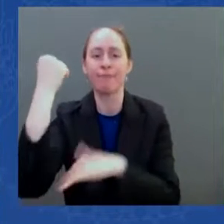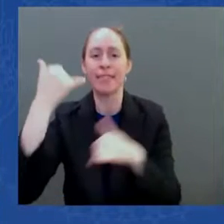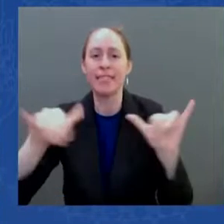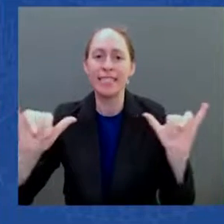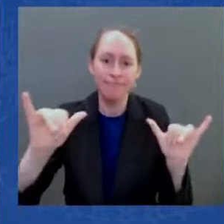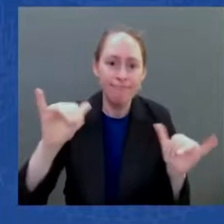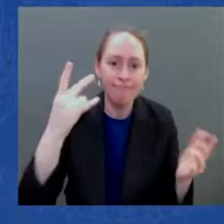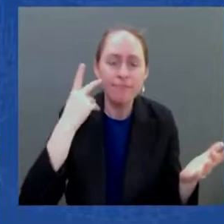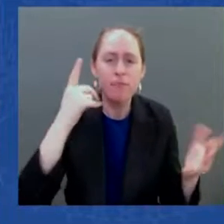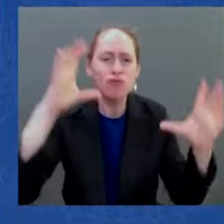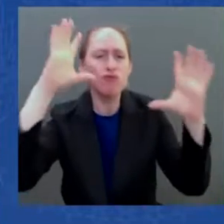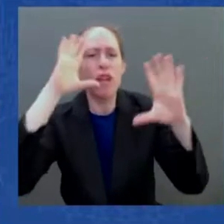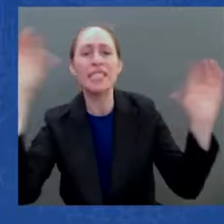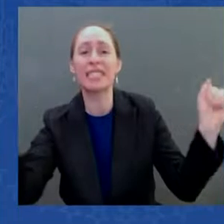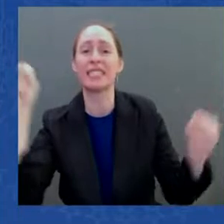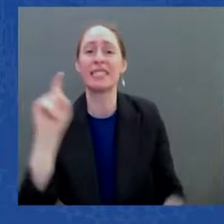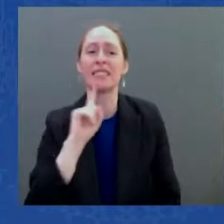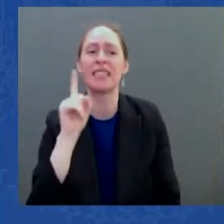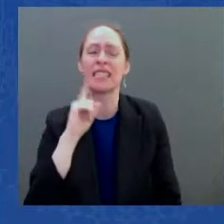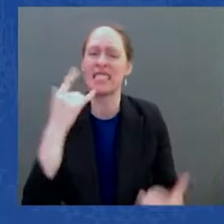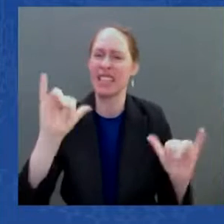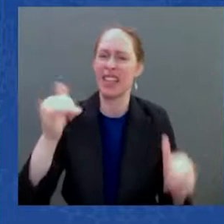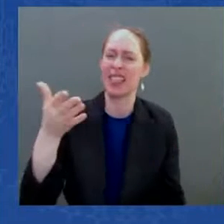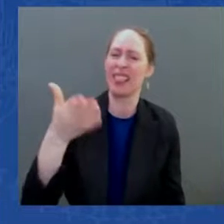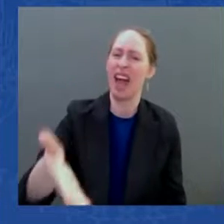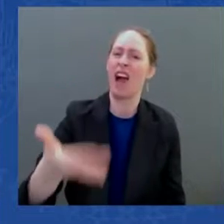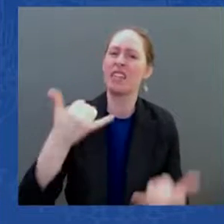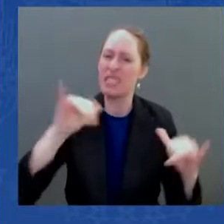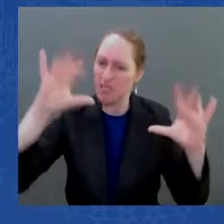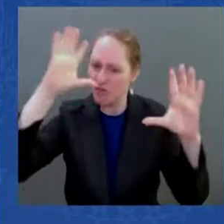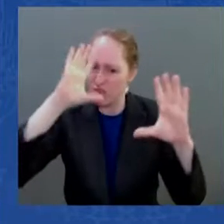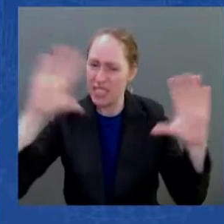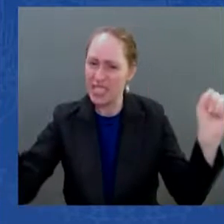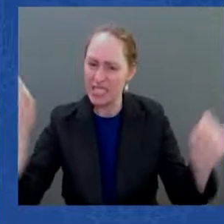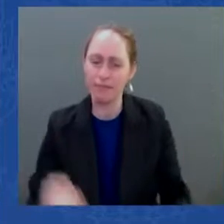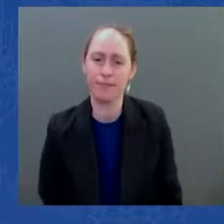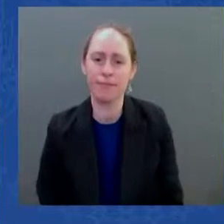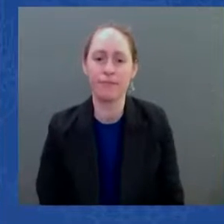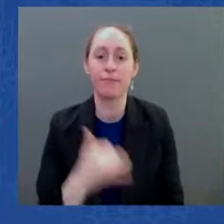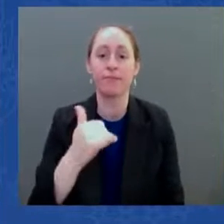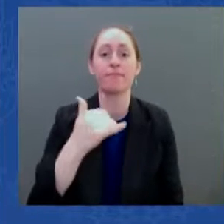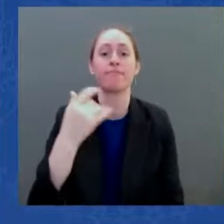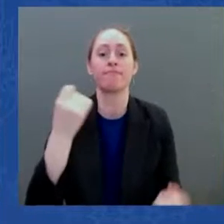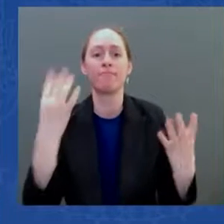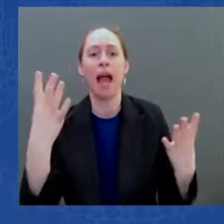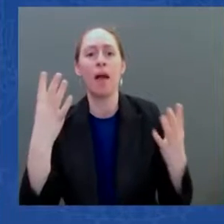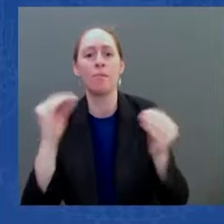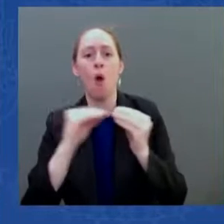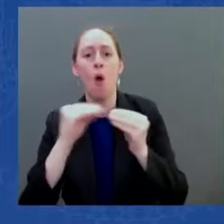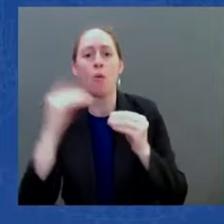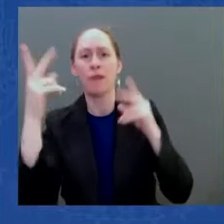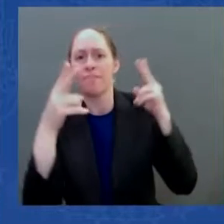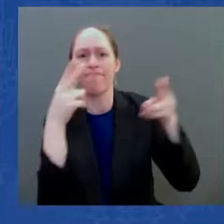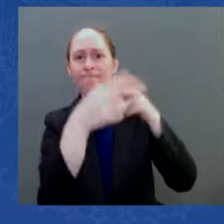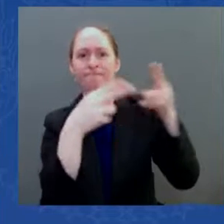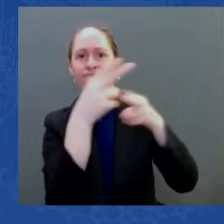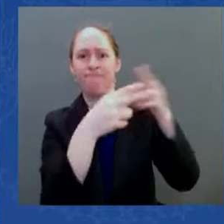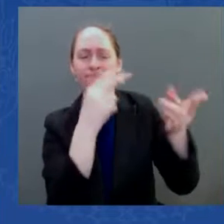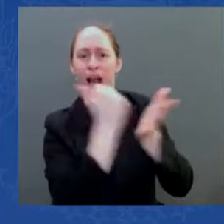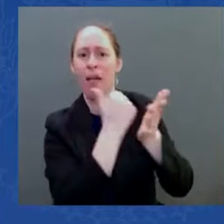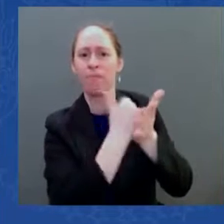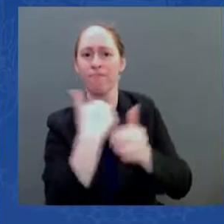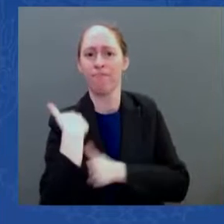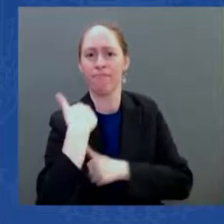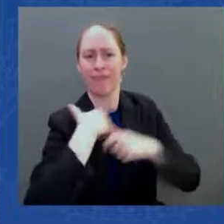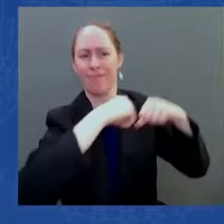forces, joined by many brave Ukrainian civilians, have thwarted Russia's conquest of their country. They've been bolstered from day